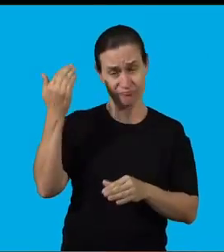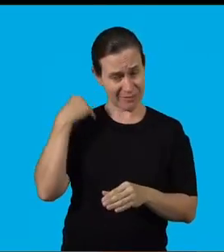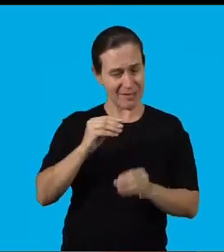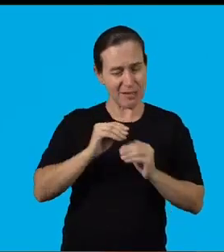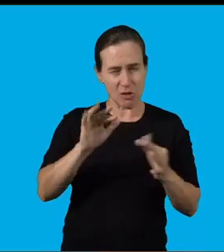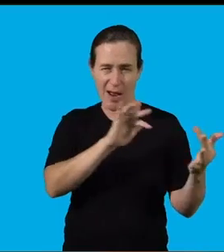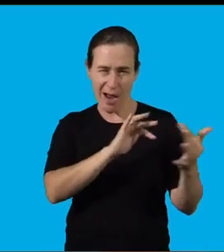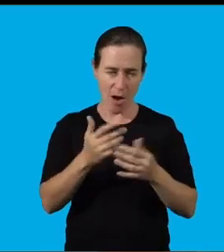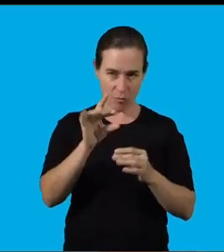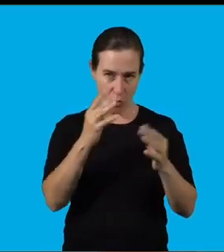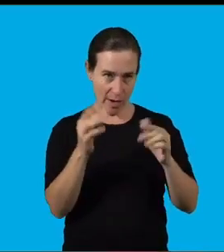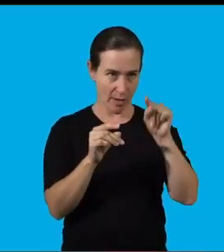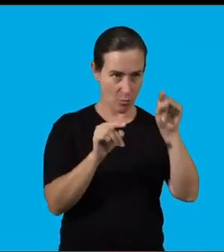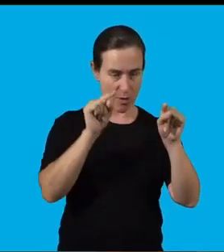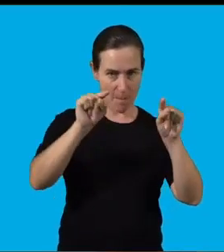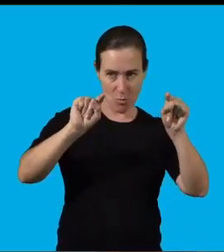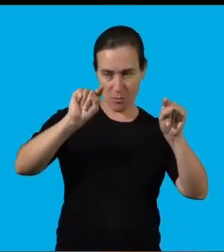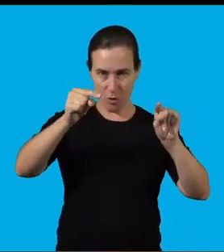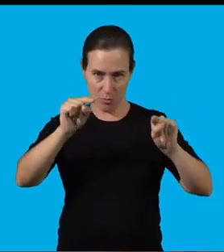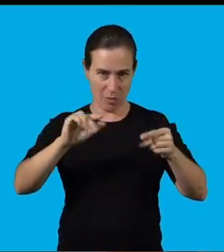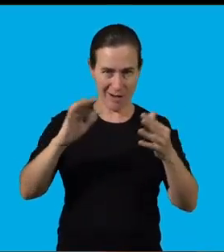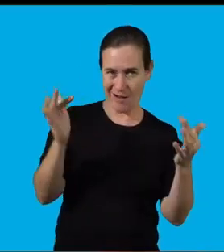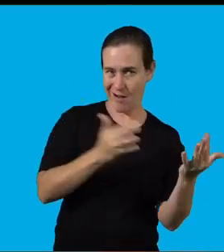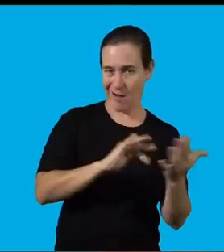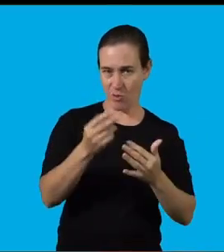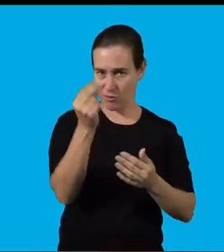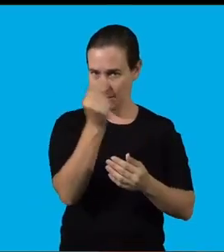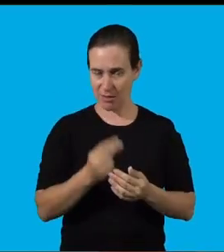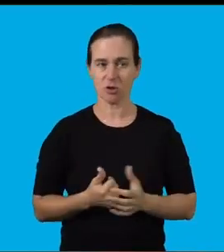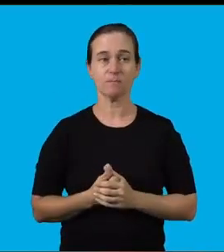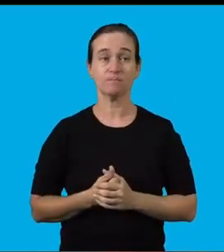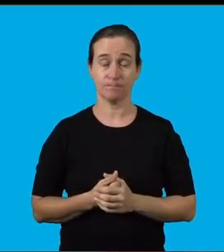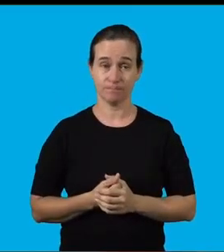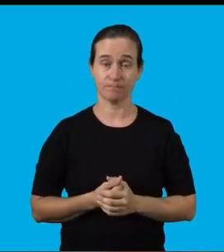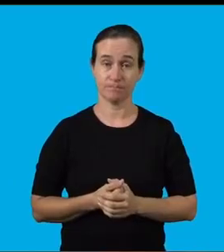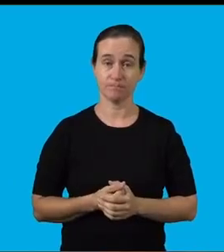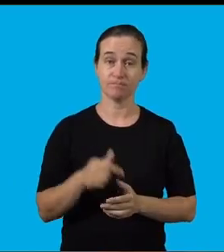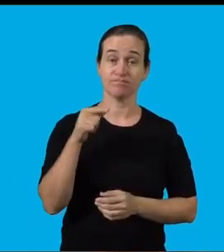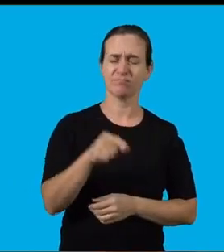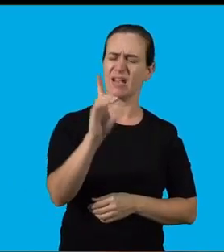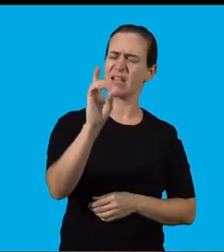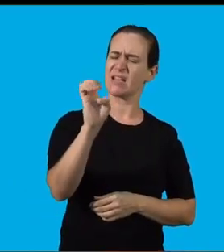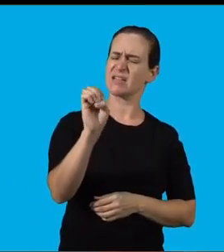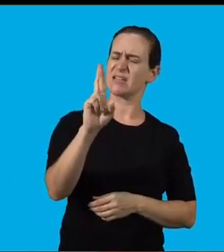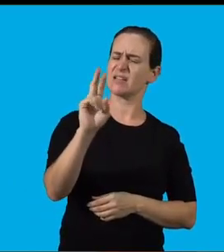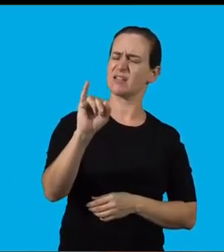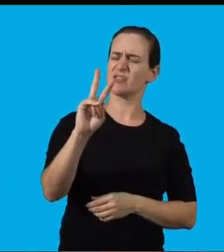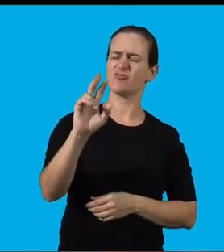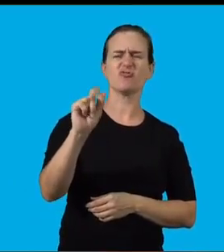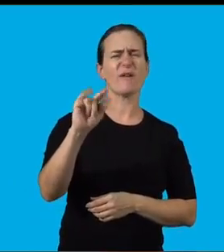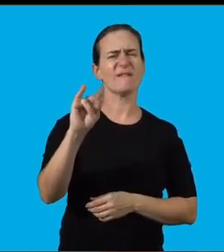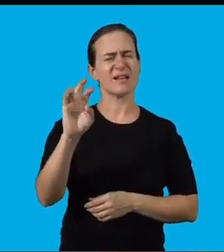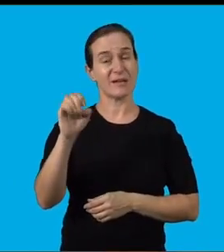you how to plot and how to sketch the cubic function. Remember, when we talk about